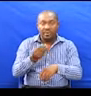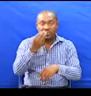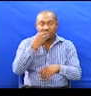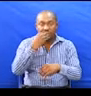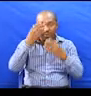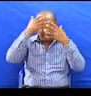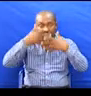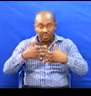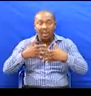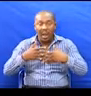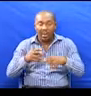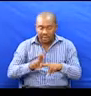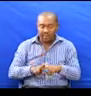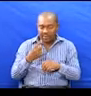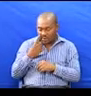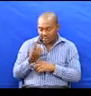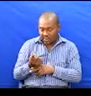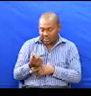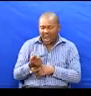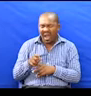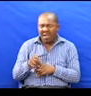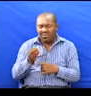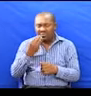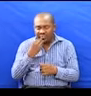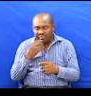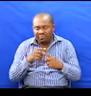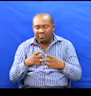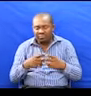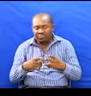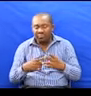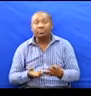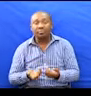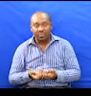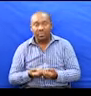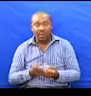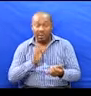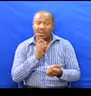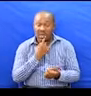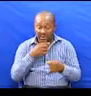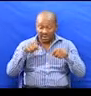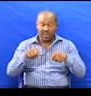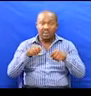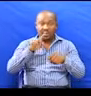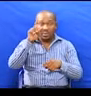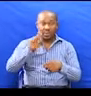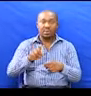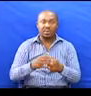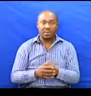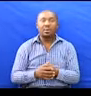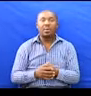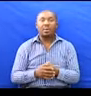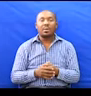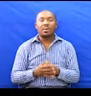dinner, then after finishing eating dinner, you sit on the table and answer this question. The question is